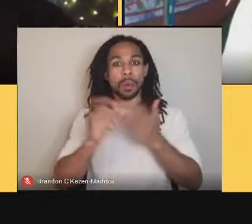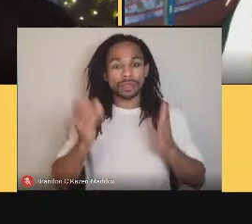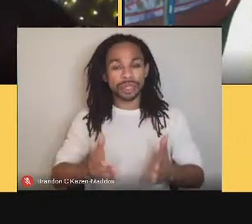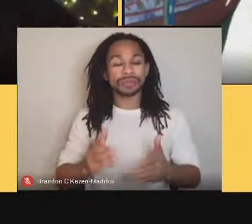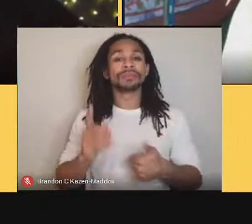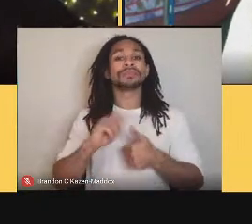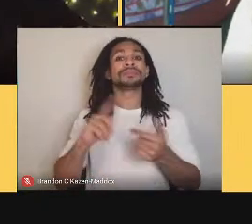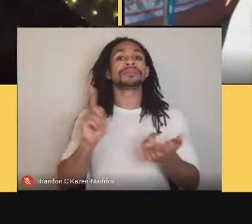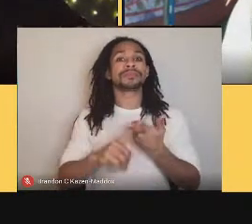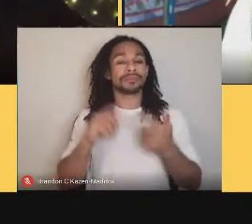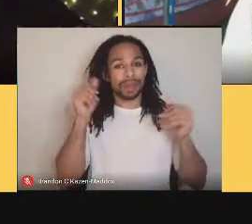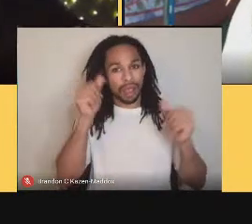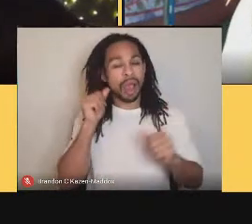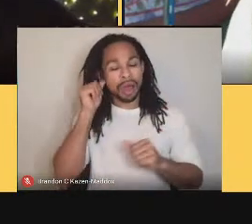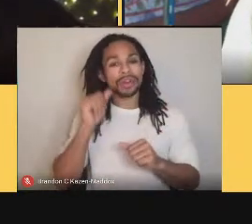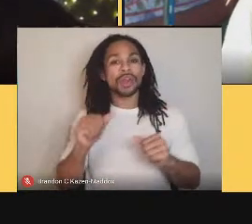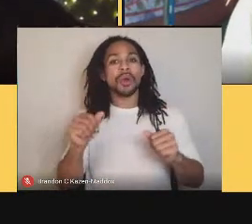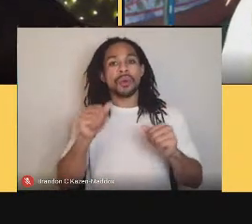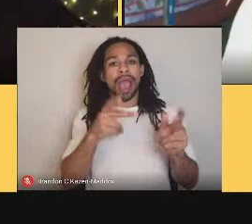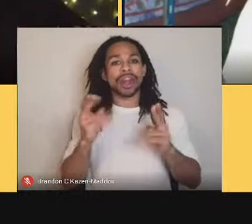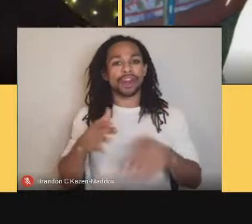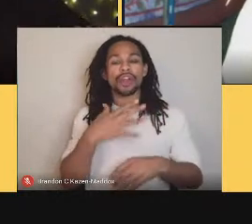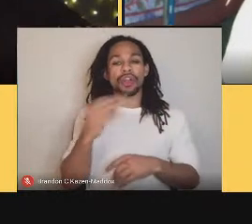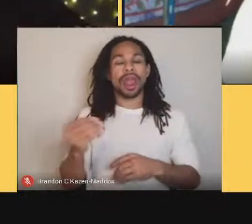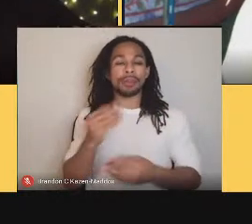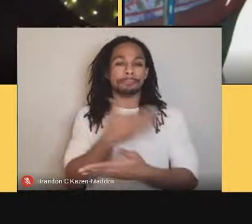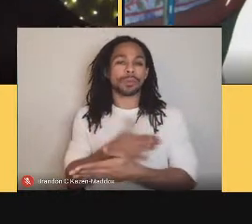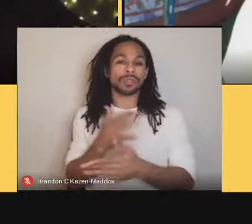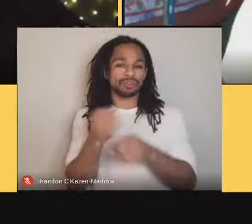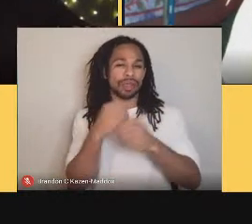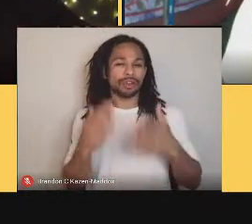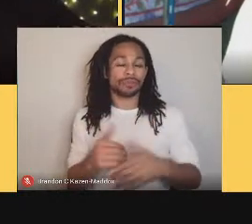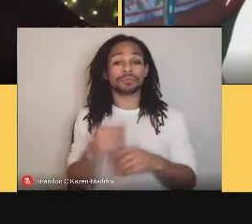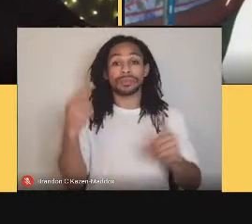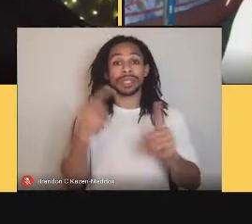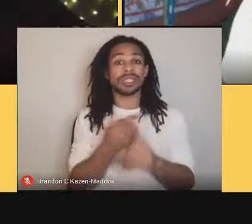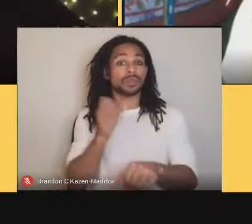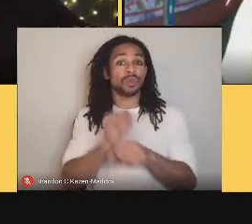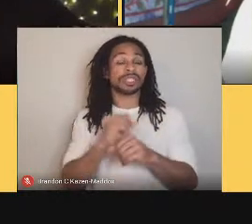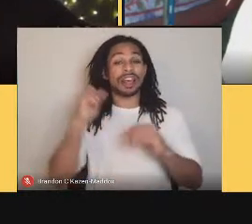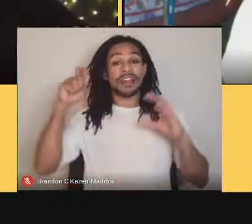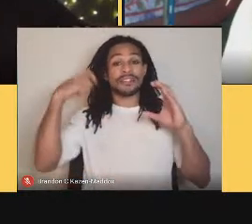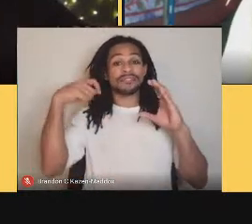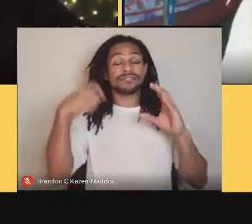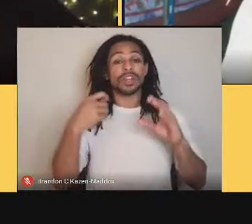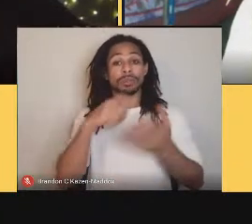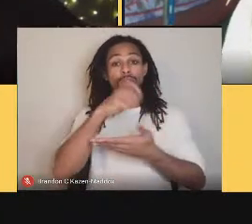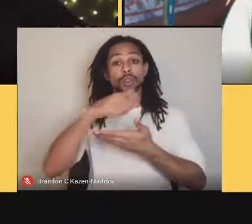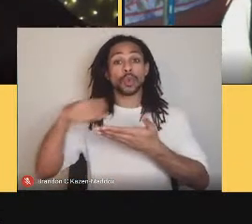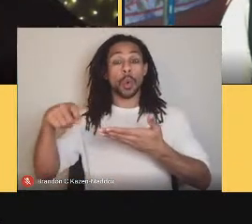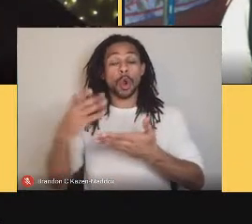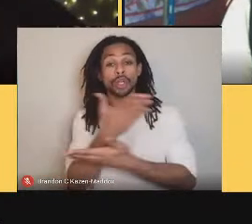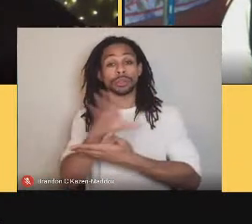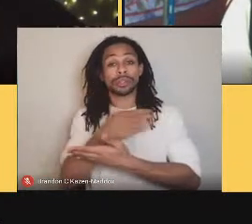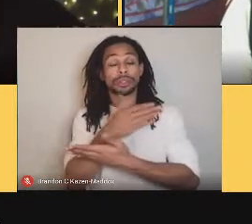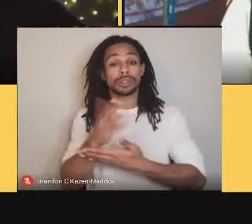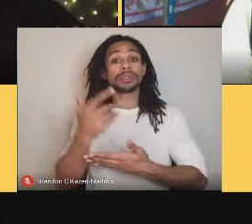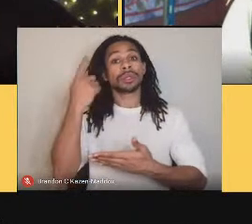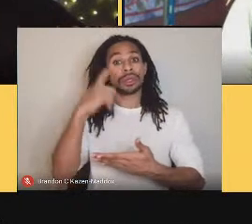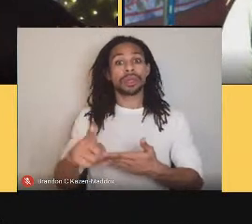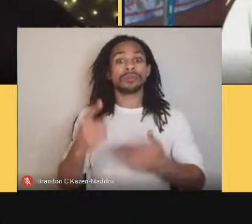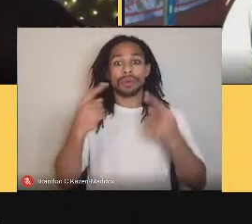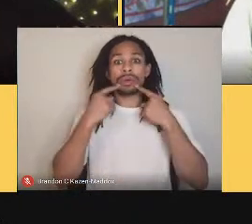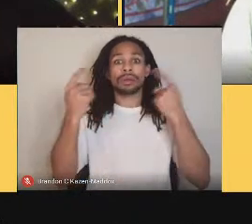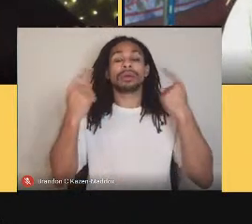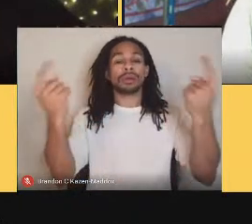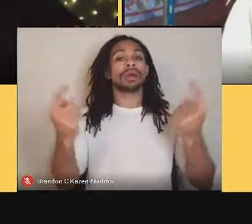and audio editor. For over 8 years, he's been working on film scores as a digital instrument builder for legendary composer